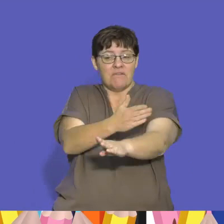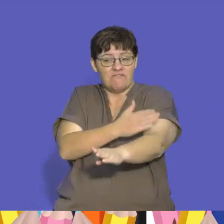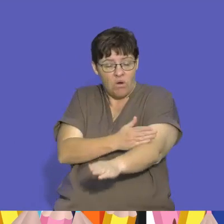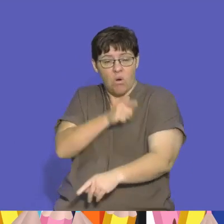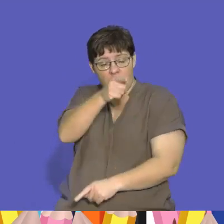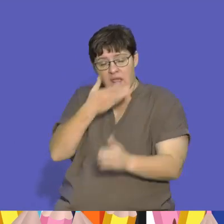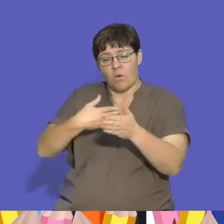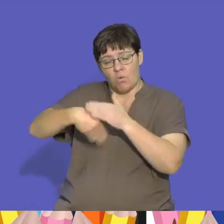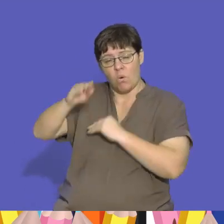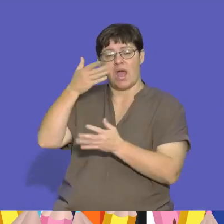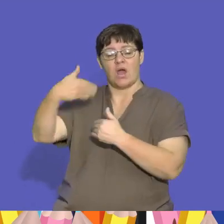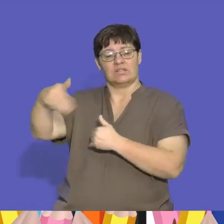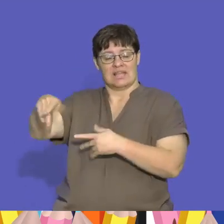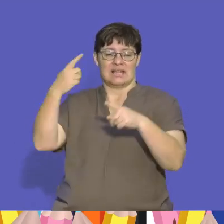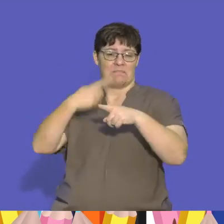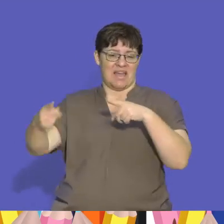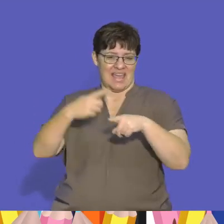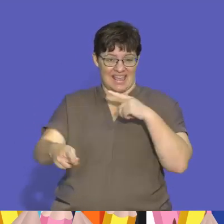he went outside to play.